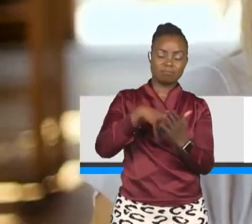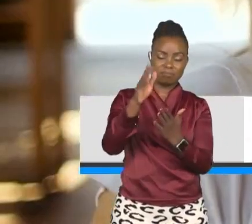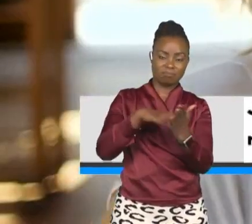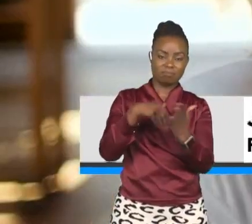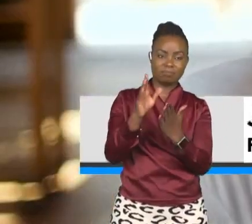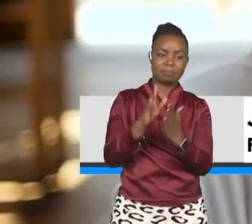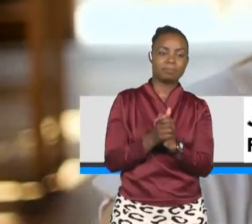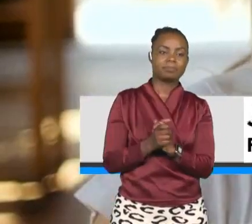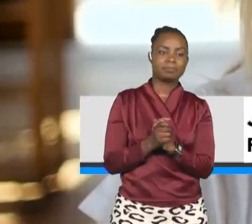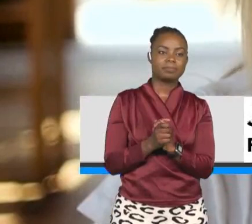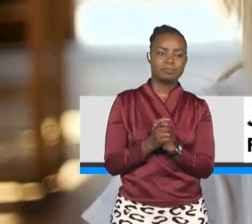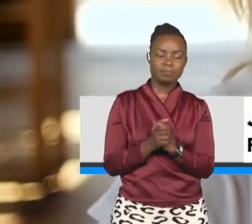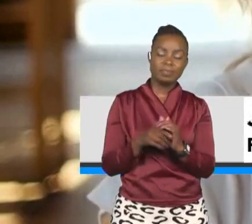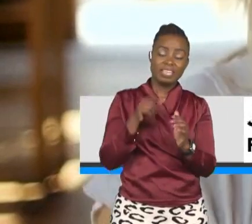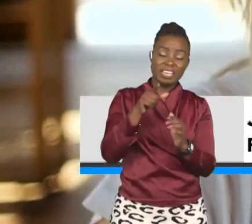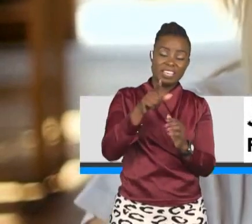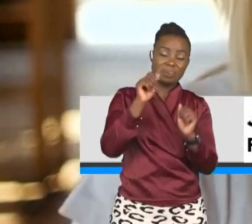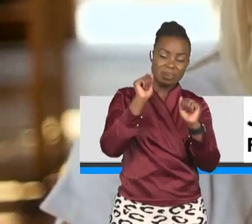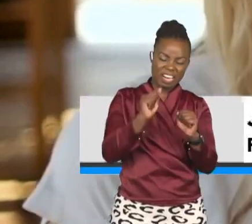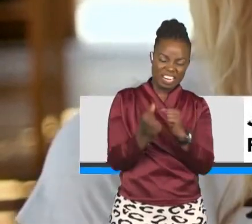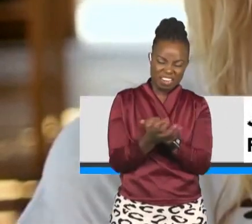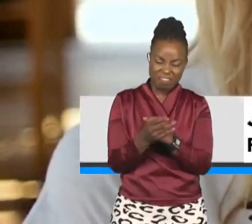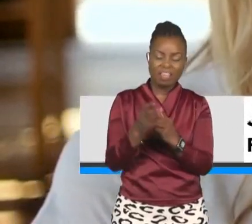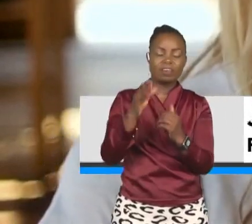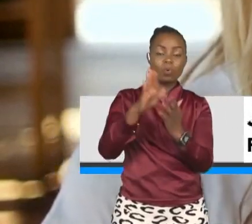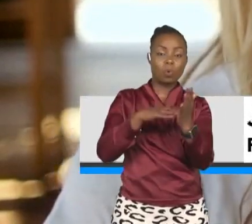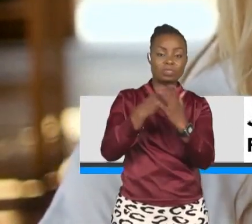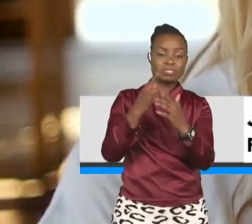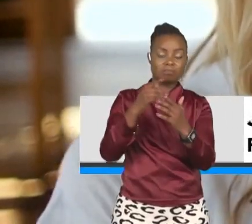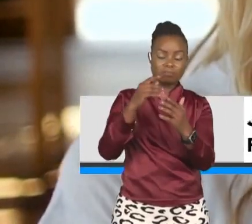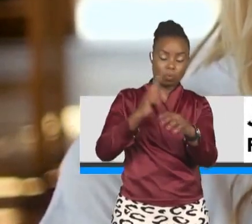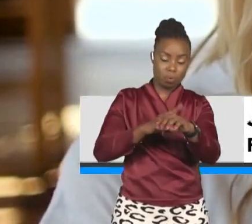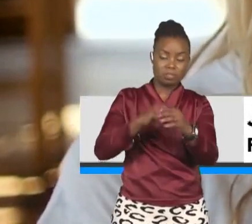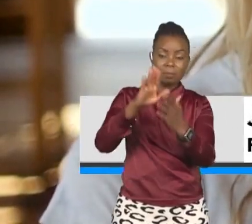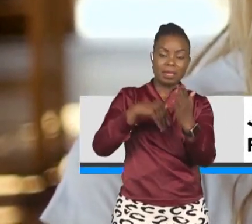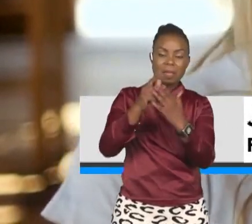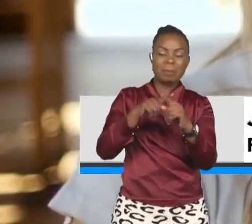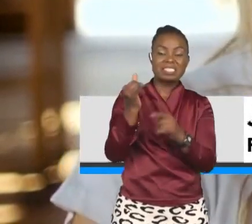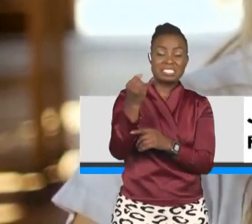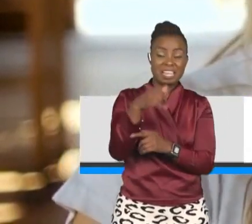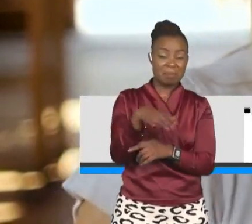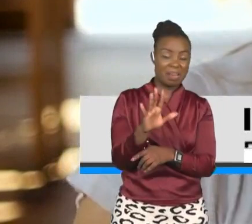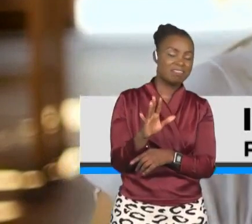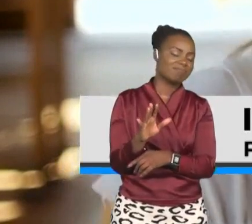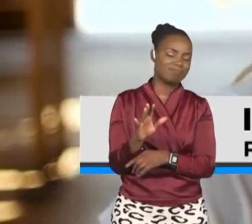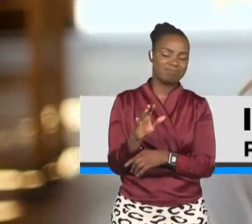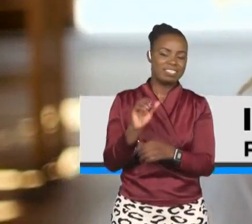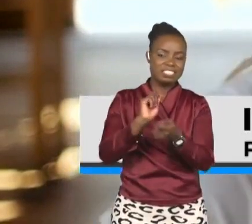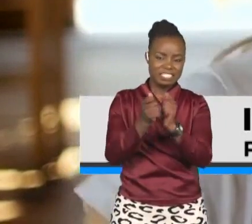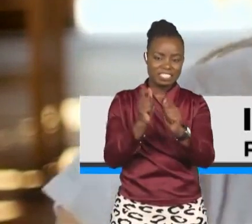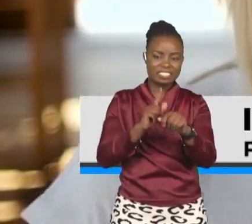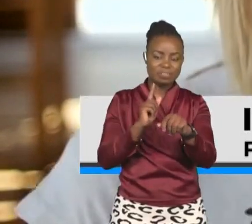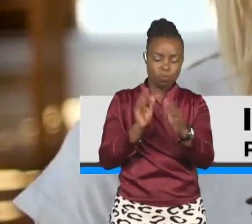abstract expressionist. You can't exactly define what she's painting, but I can tell you that her style slightly changes depending on her mood, like any